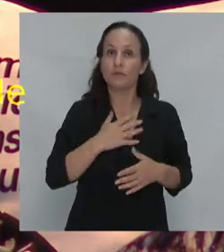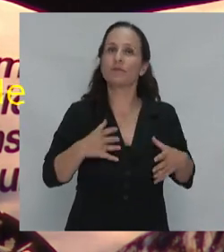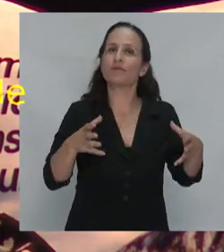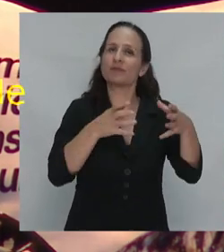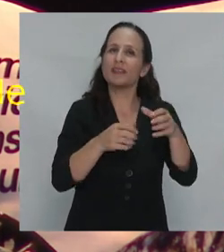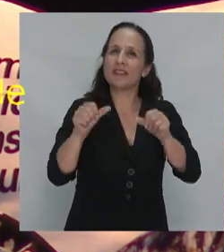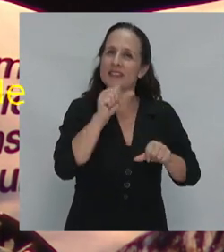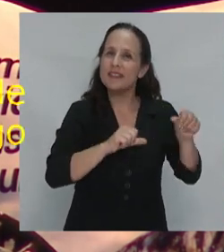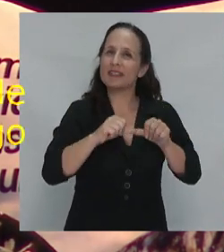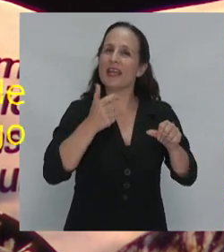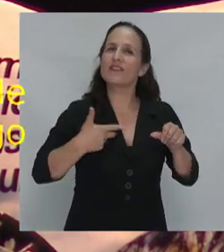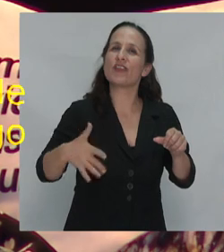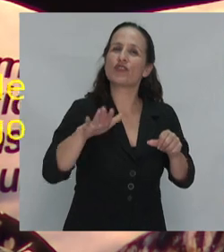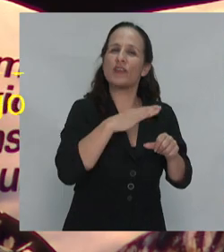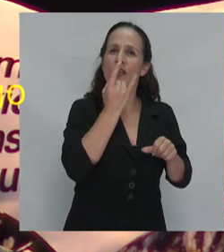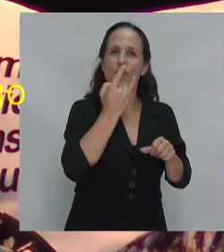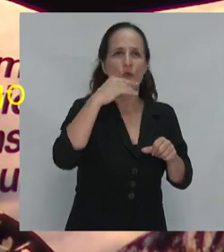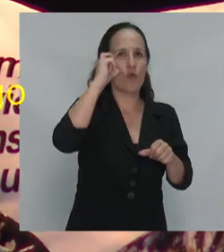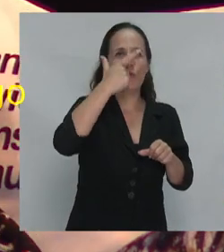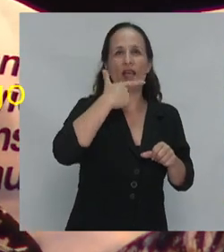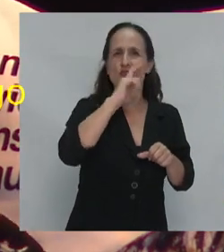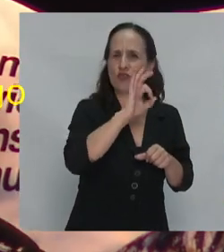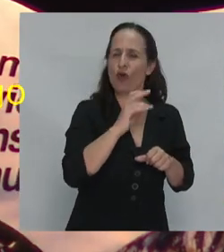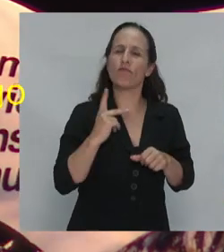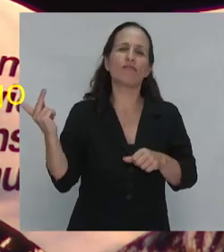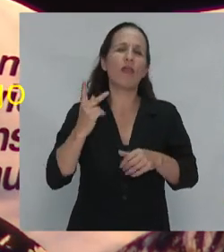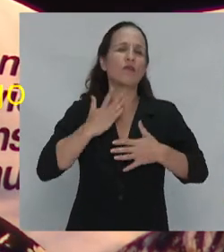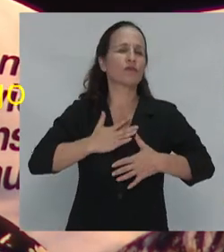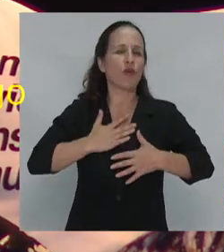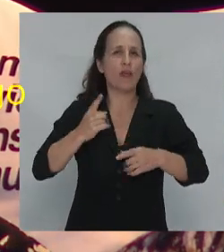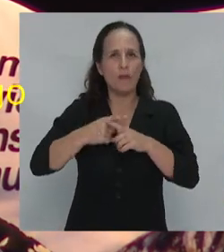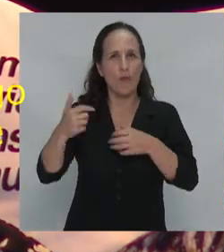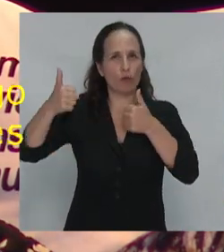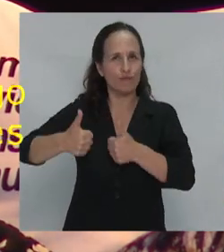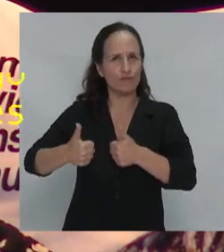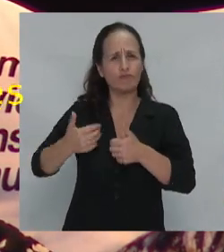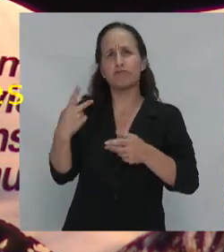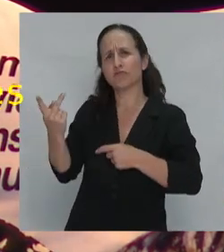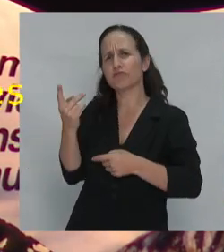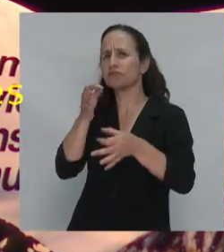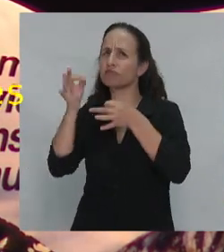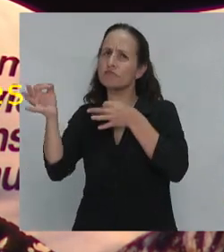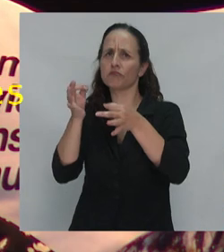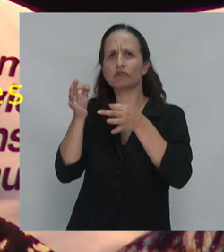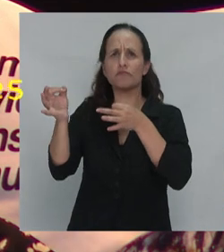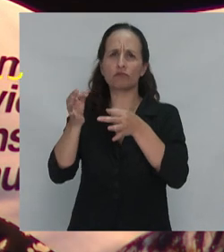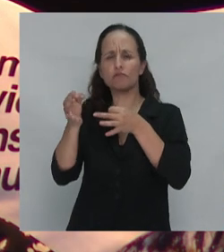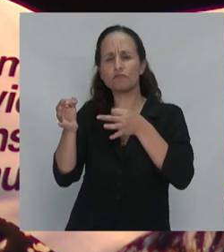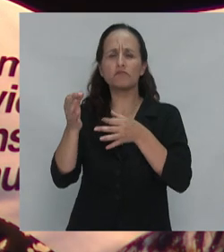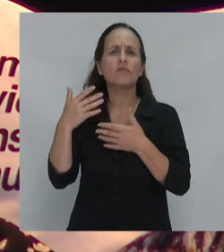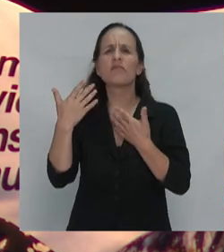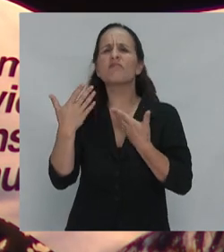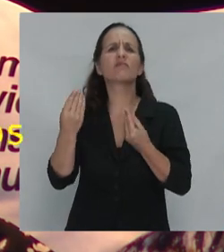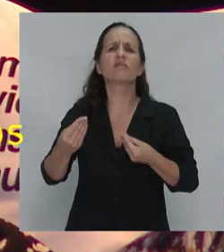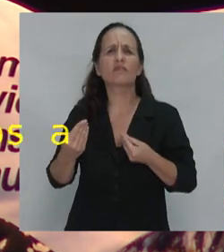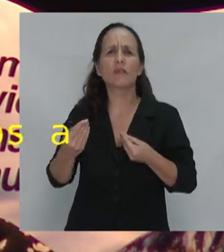to be here. We're going to have a little conversation about inequalities. We're going to try